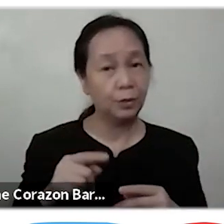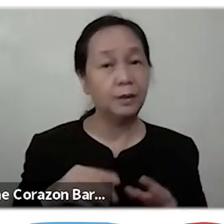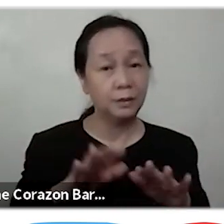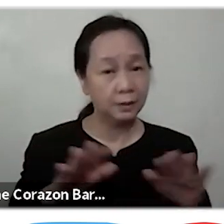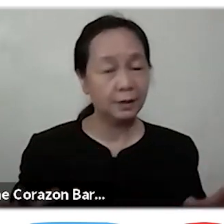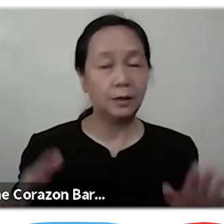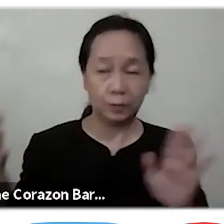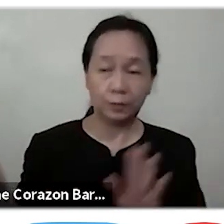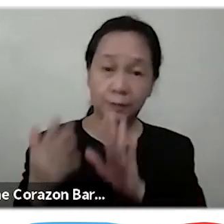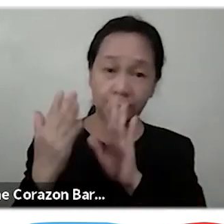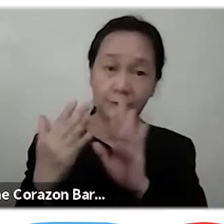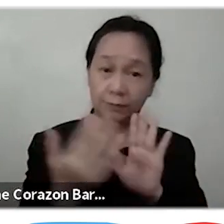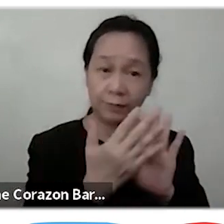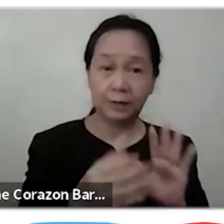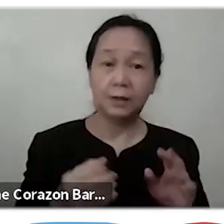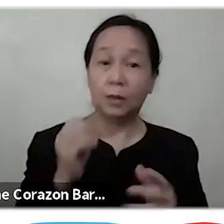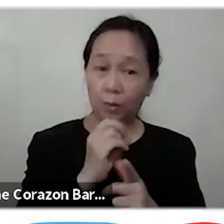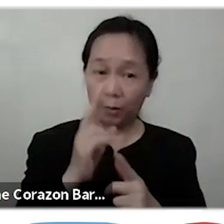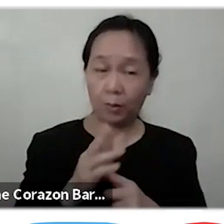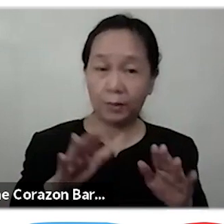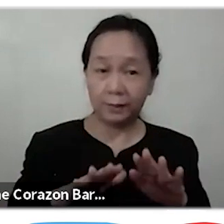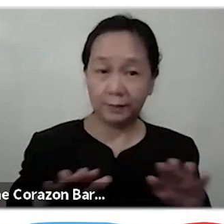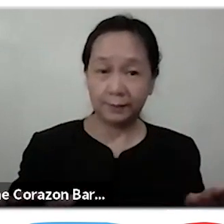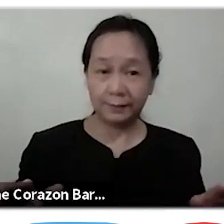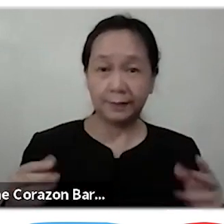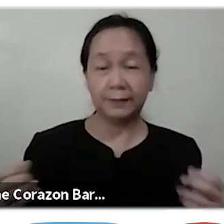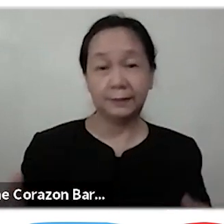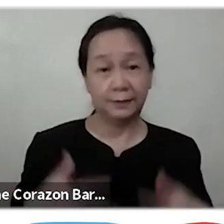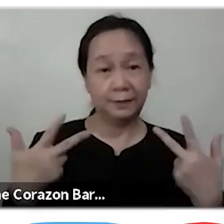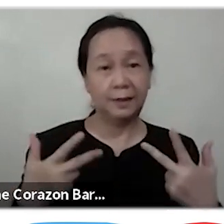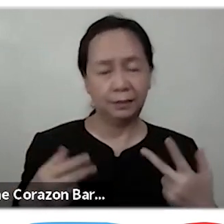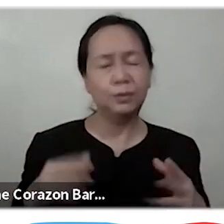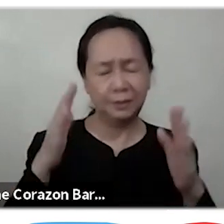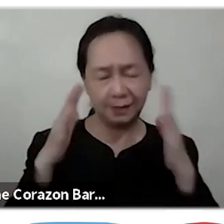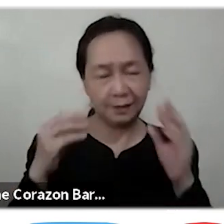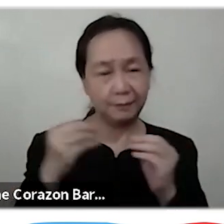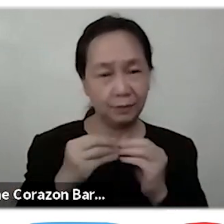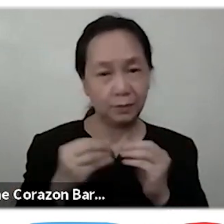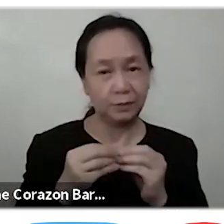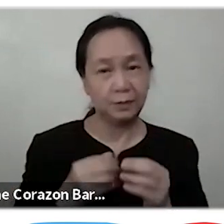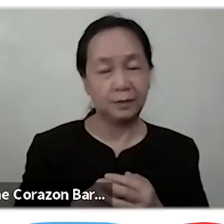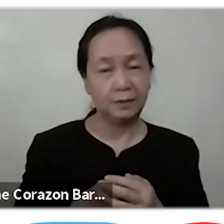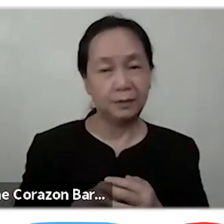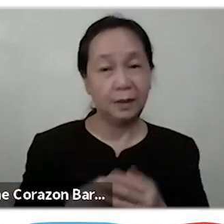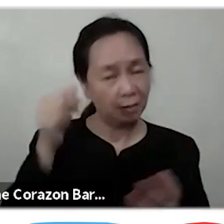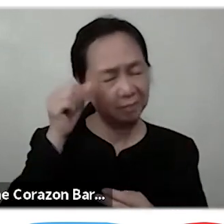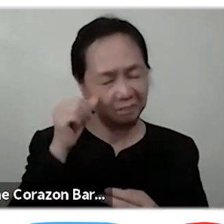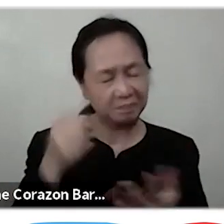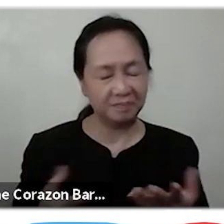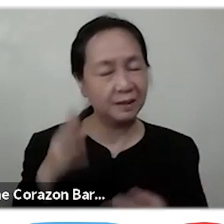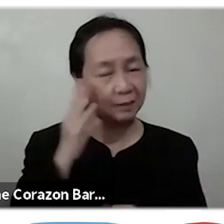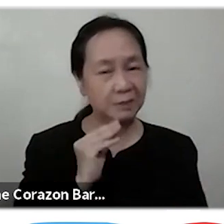online space, to listen to them more. Adults, yeah, of course, they have experience in all the fields,